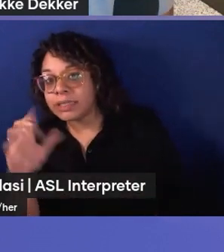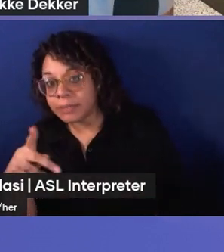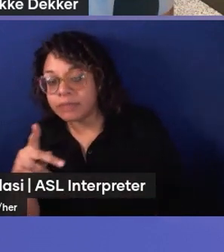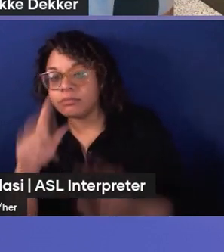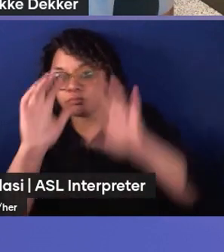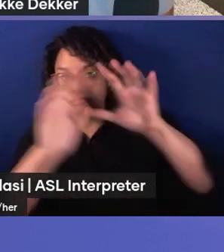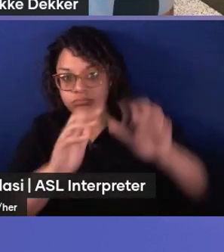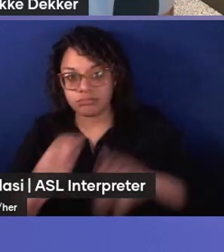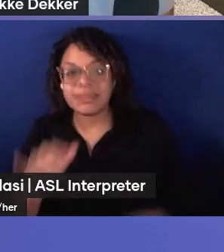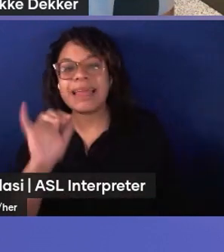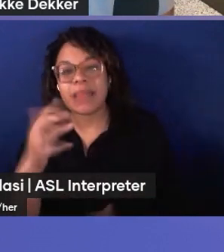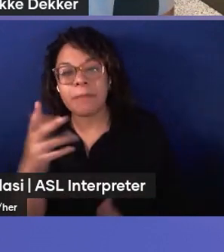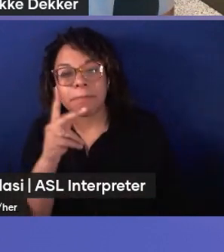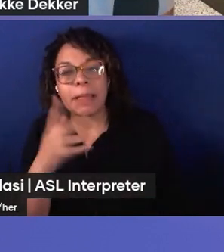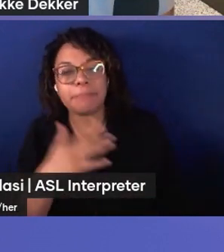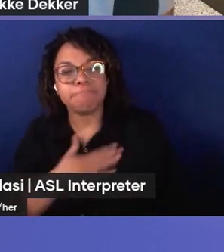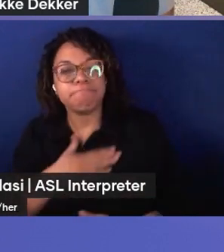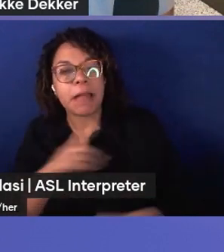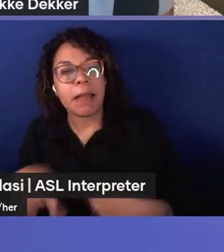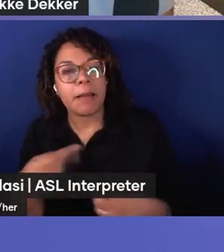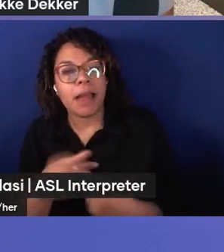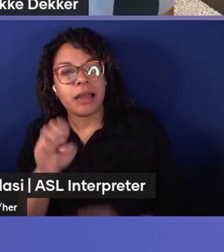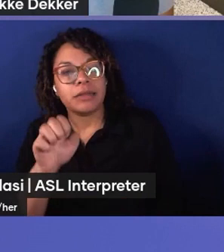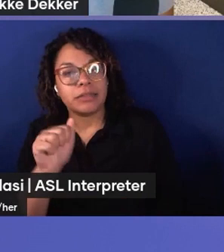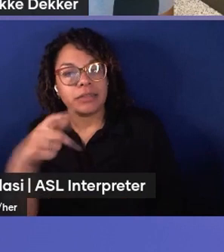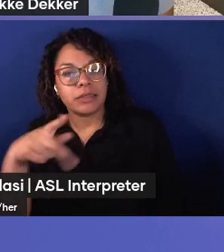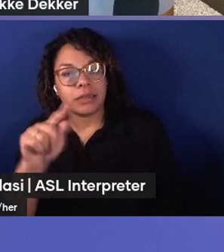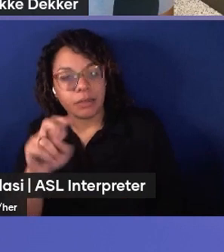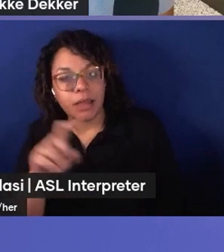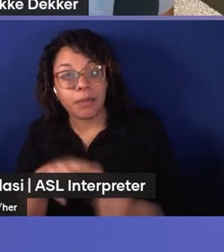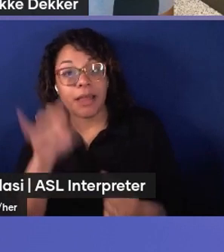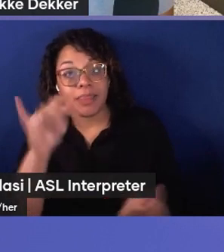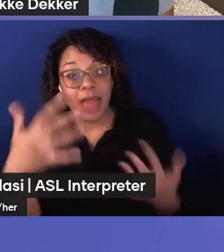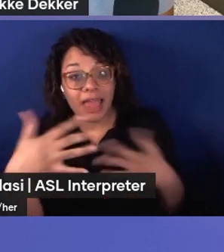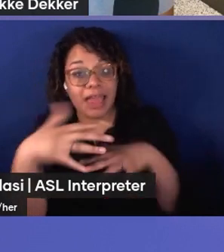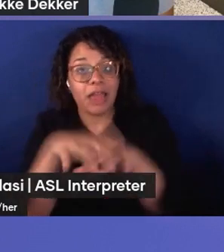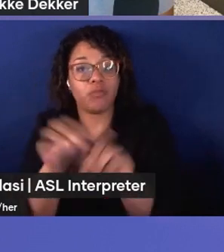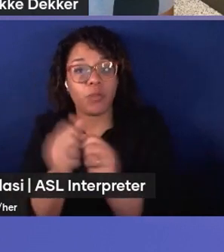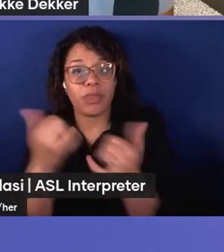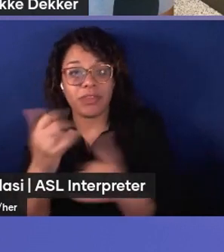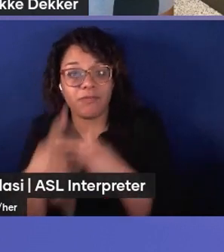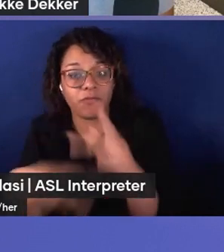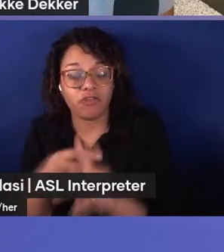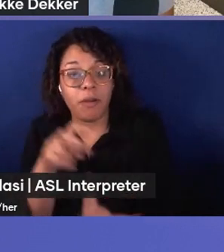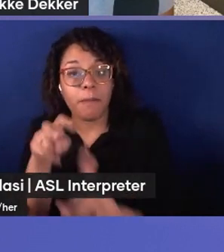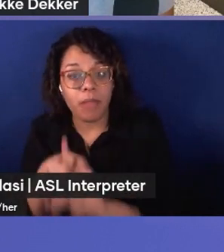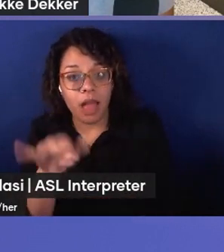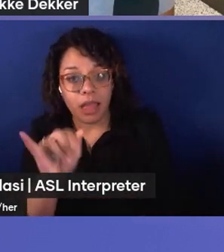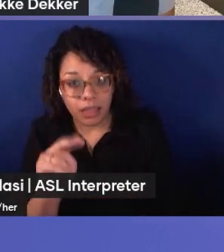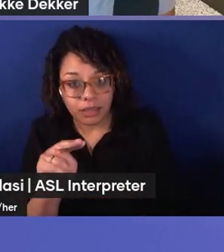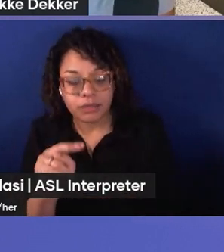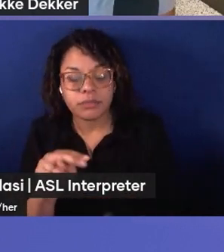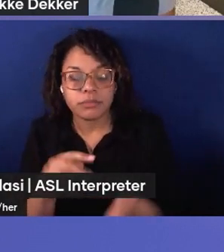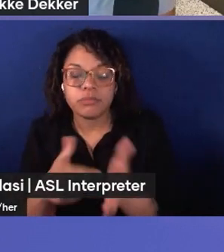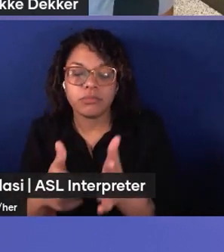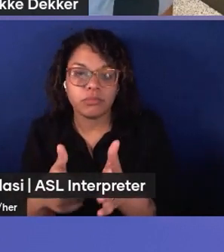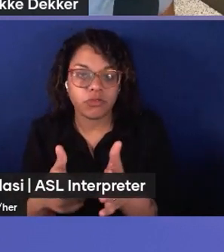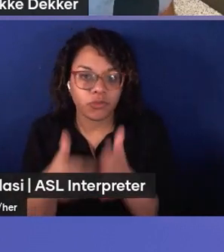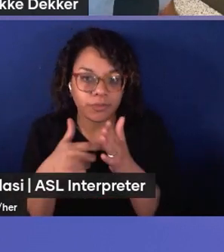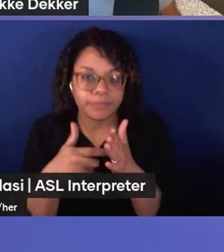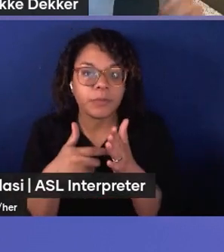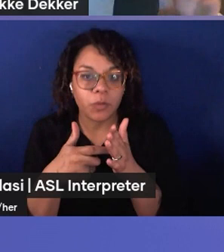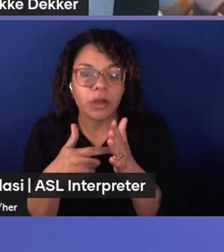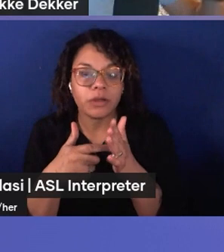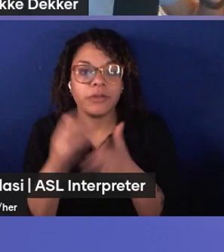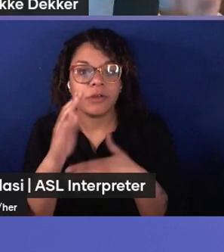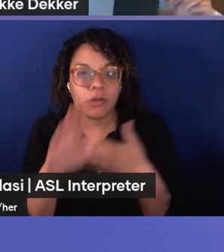like about Seaplane, but to be able to integrate that in this version of the plugin, we would essentially have to have